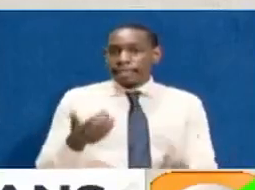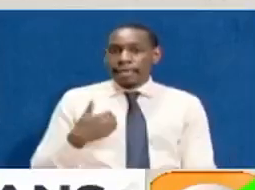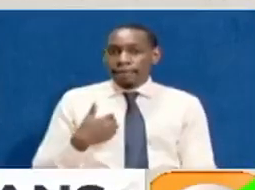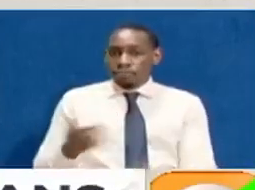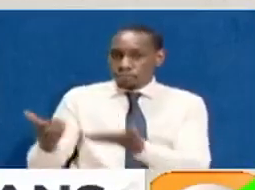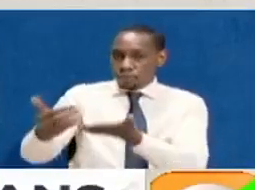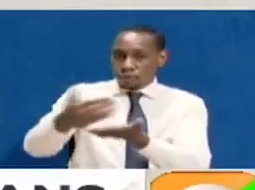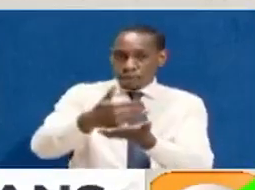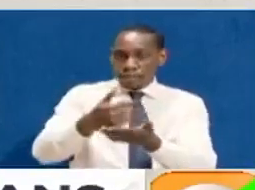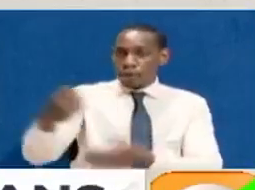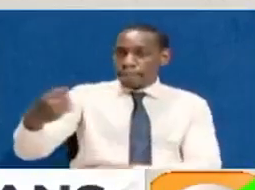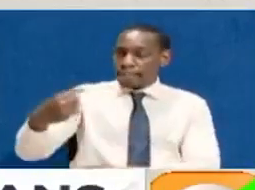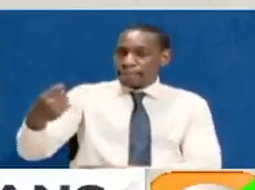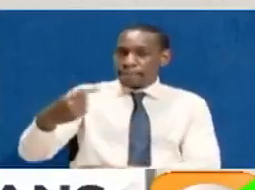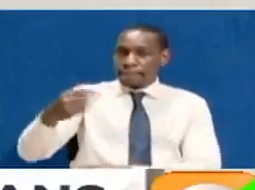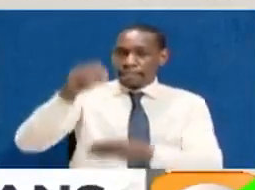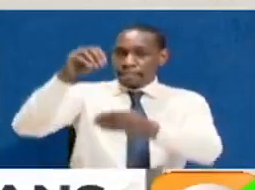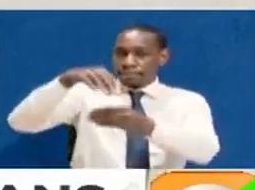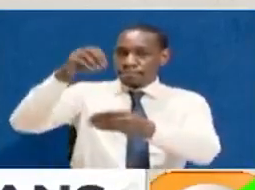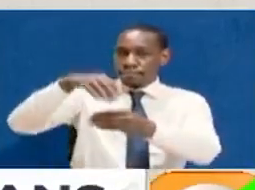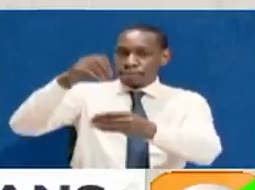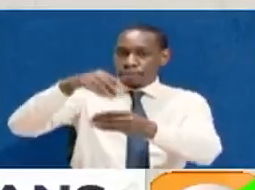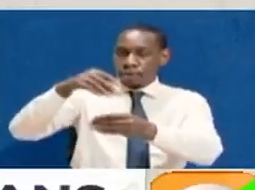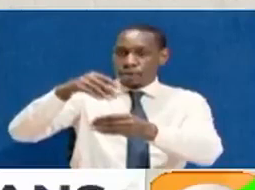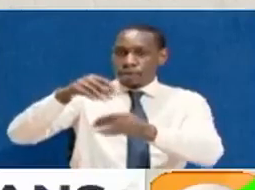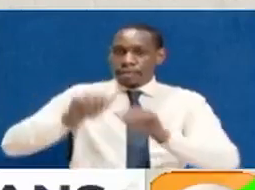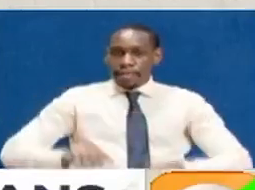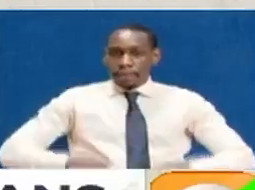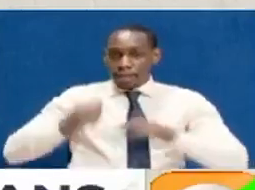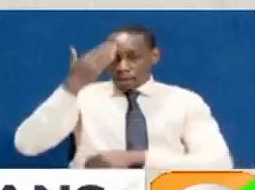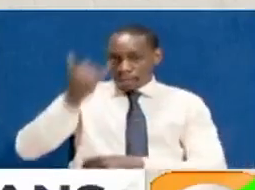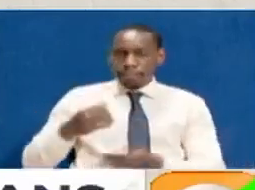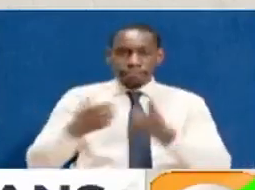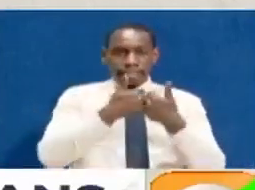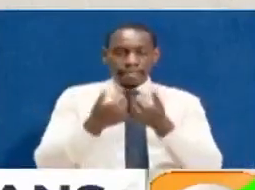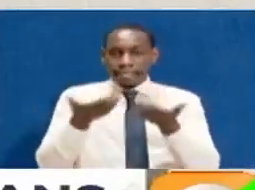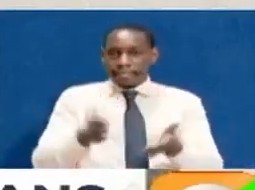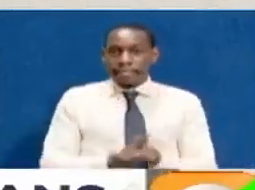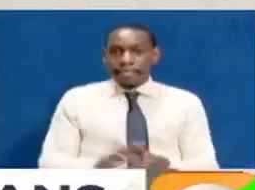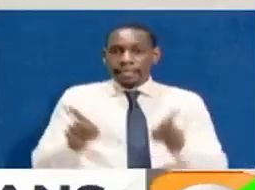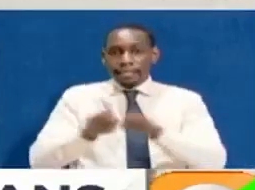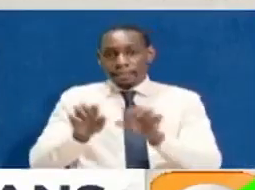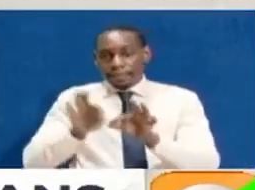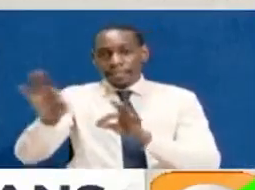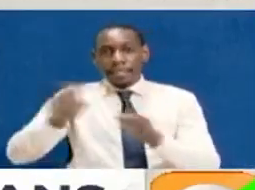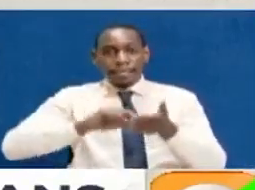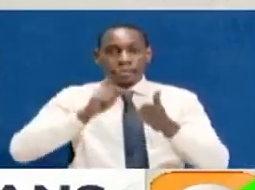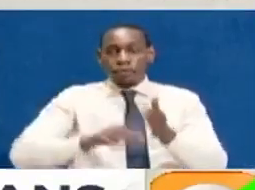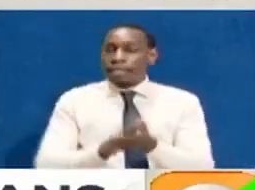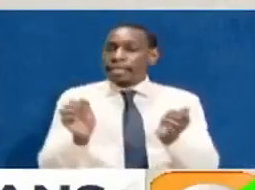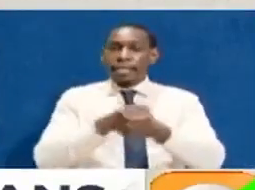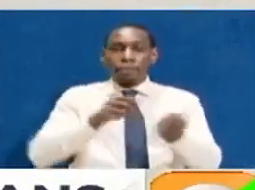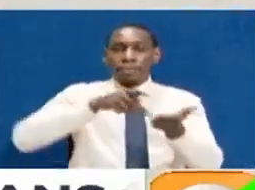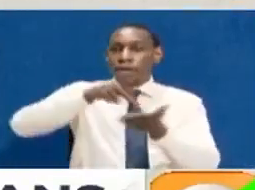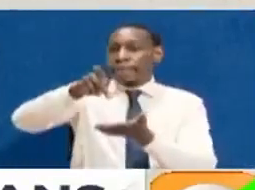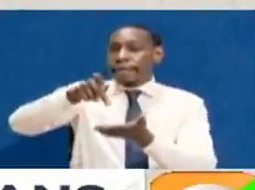getting collections or monthly remittances from the employers because of the current challenges. And by extension, then, they are not able